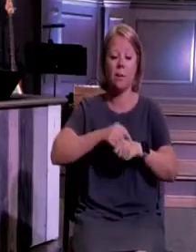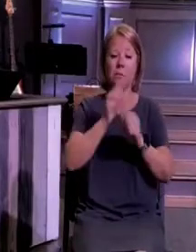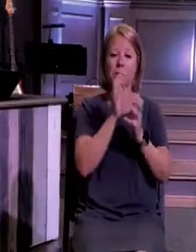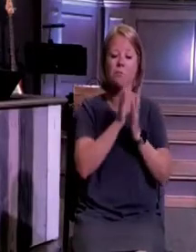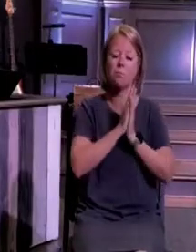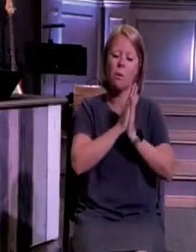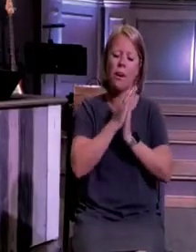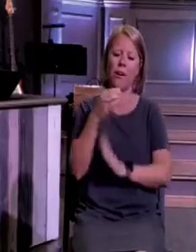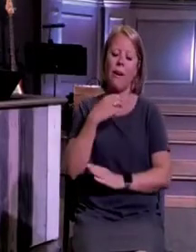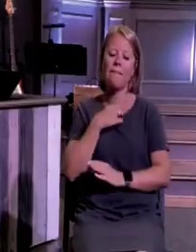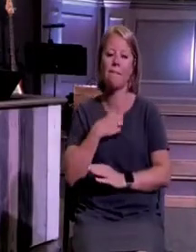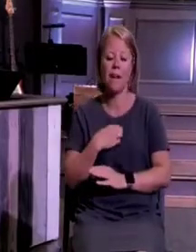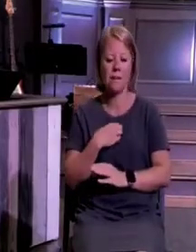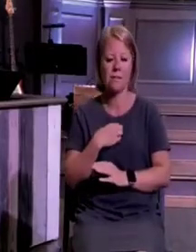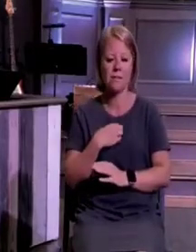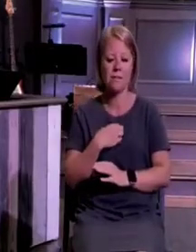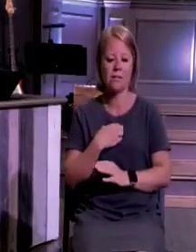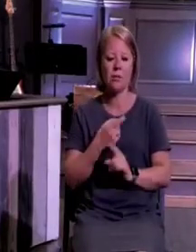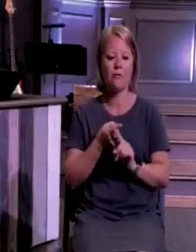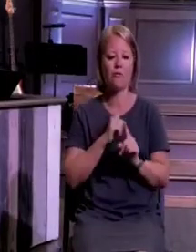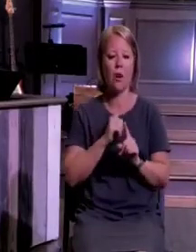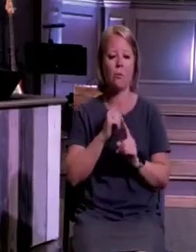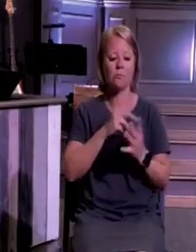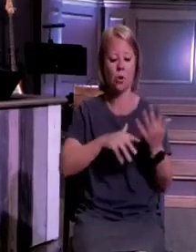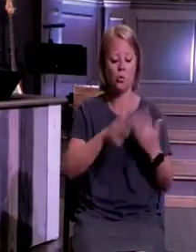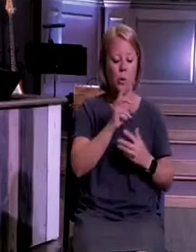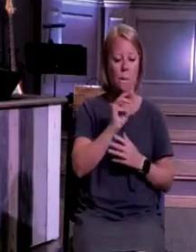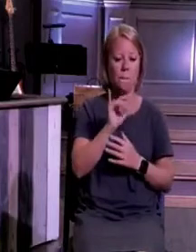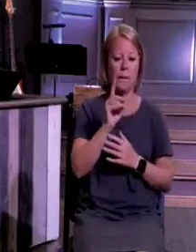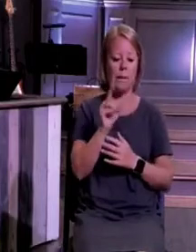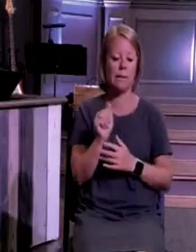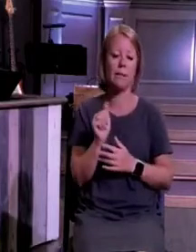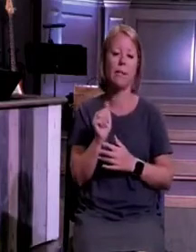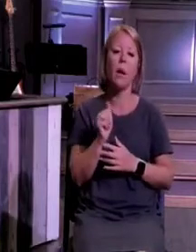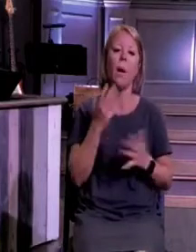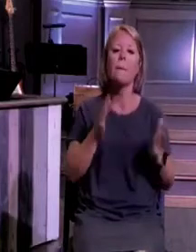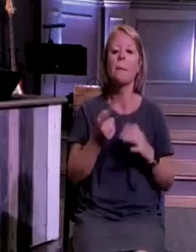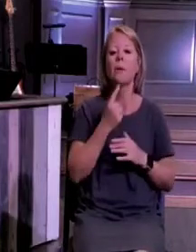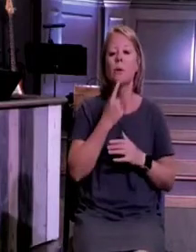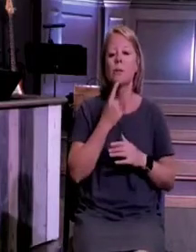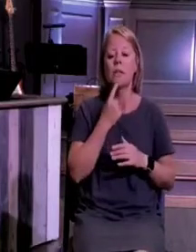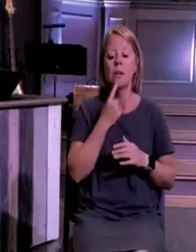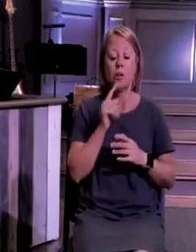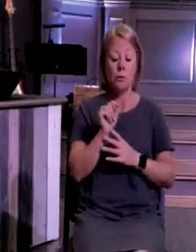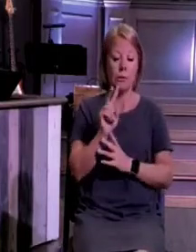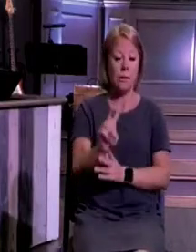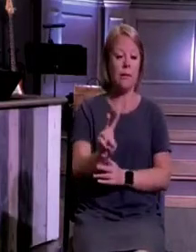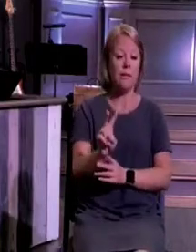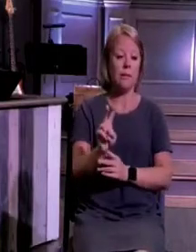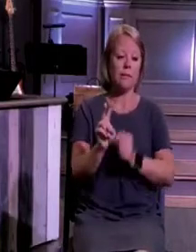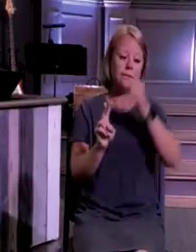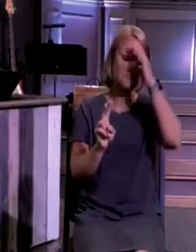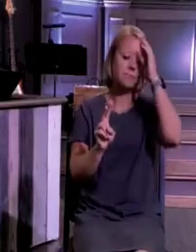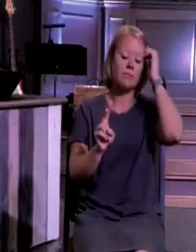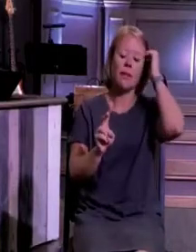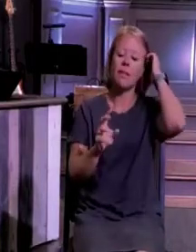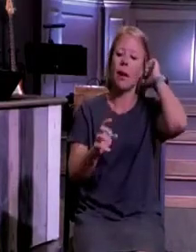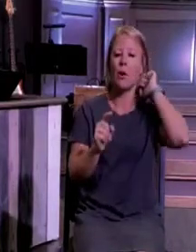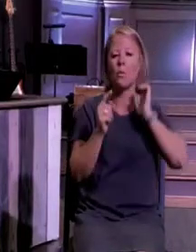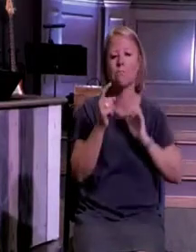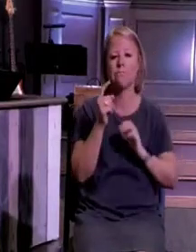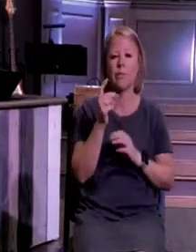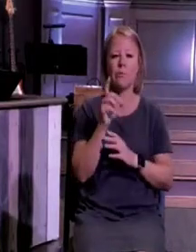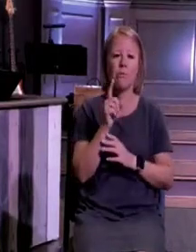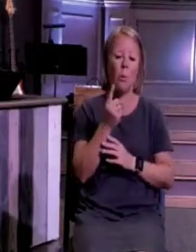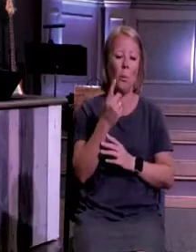and fasting away from your social media. Maybe you would say to your television, that one-eyed monster that we